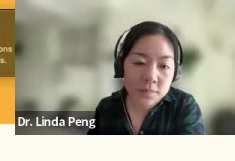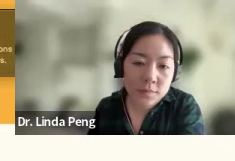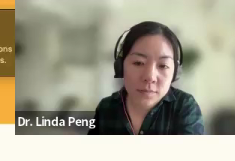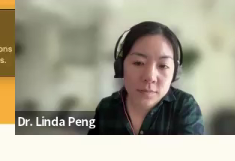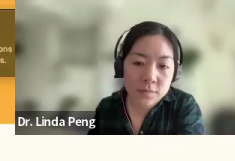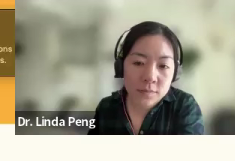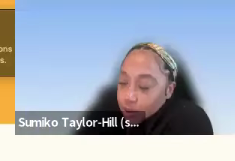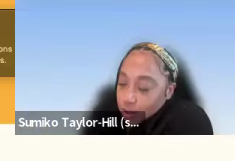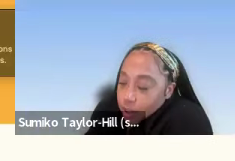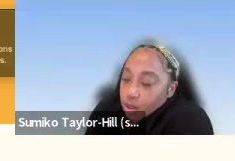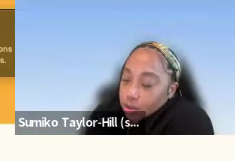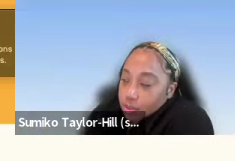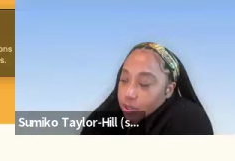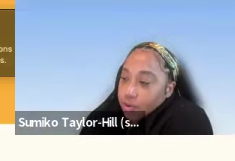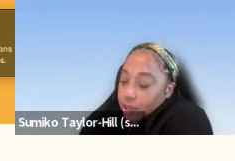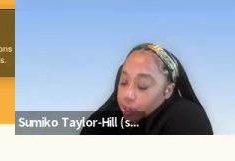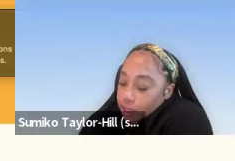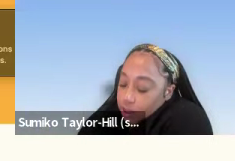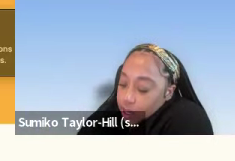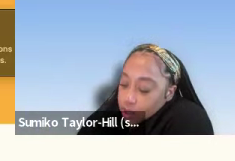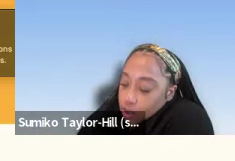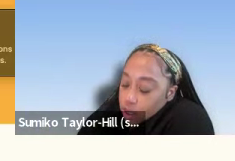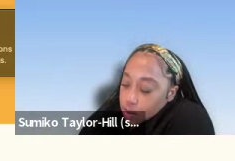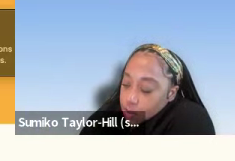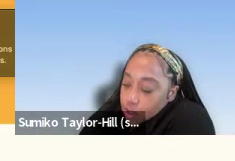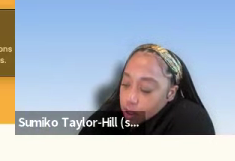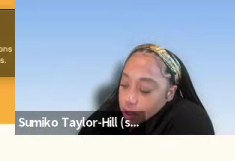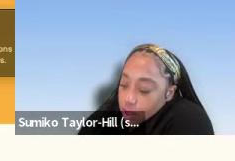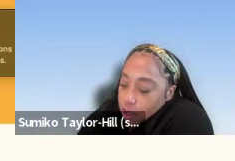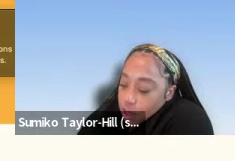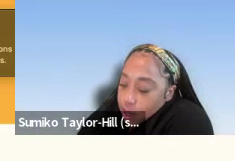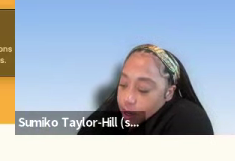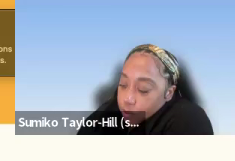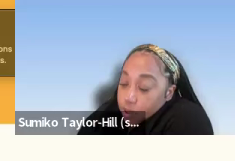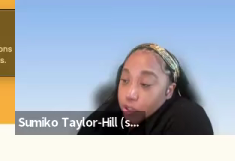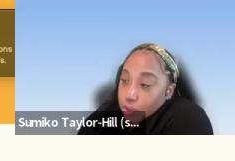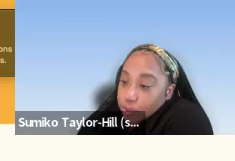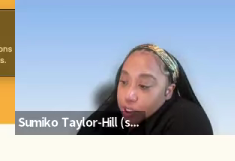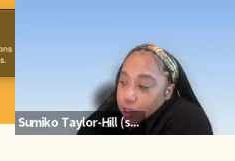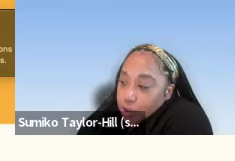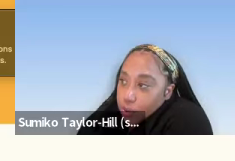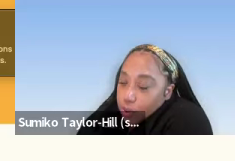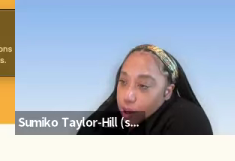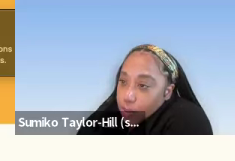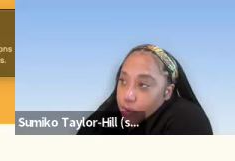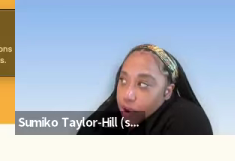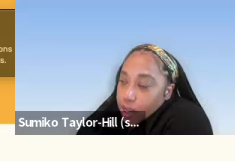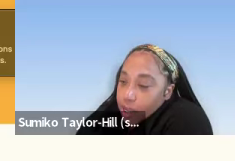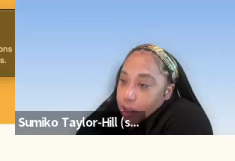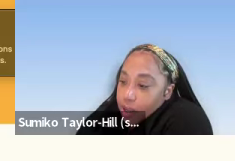Thank you so much, Dr. Ping, for your insight. I really do appreciate